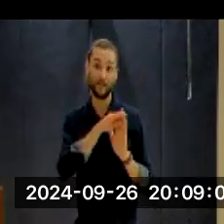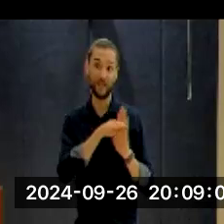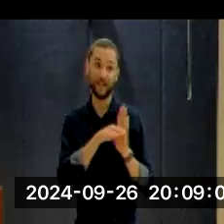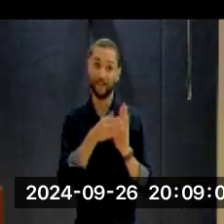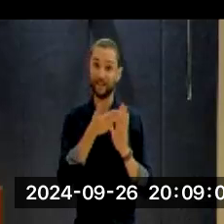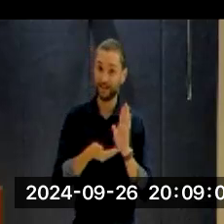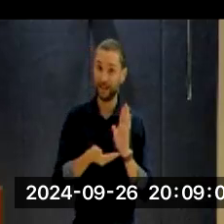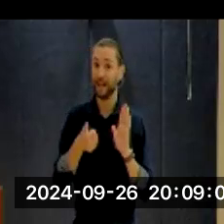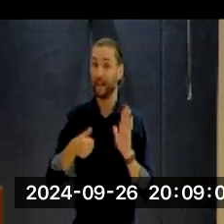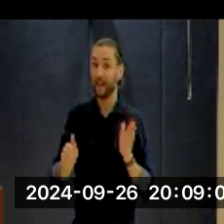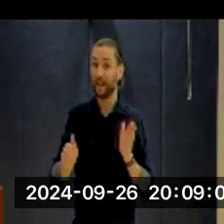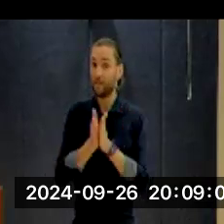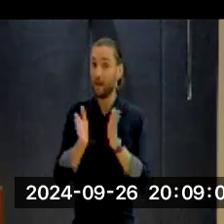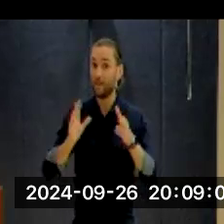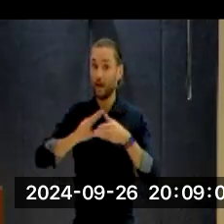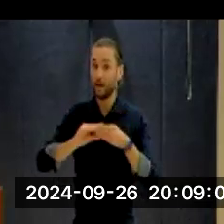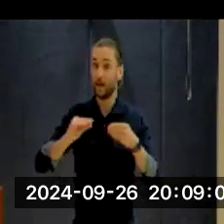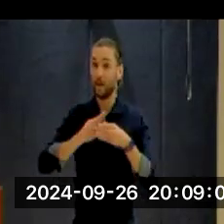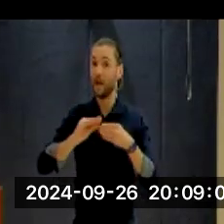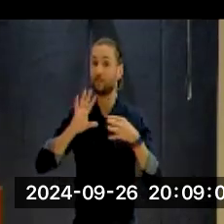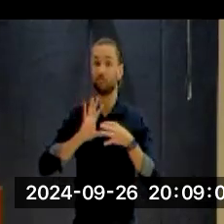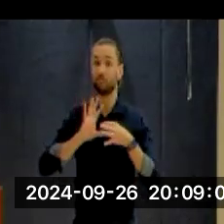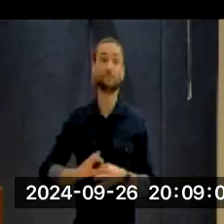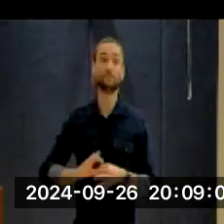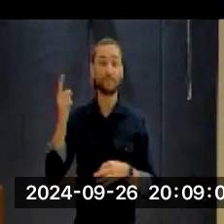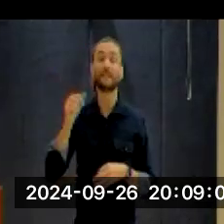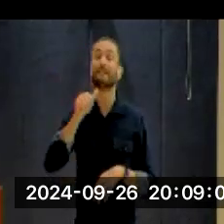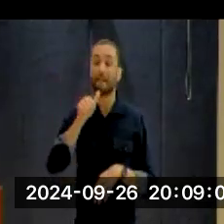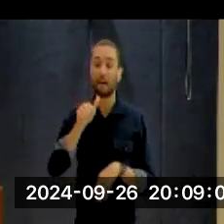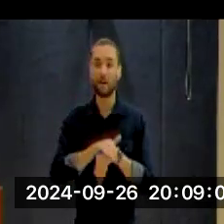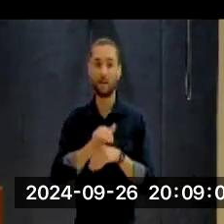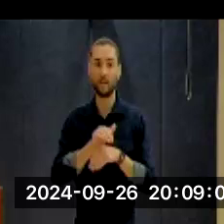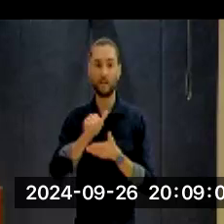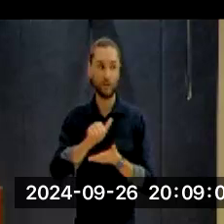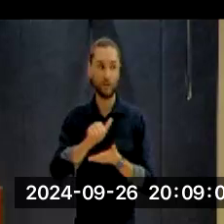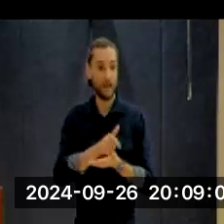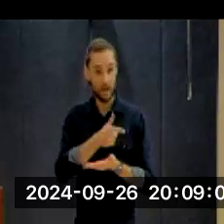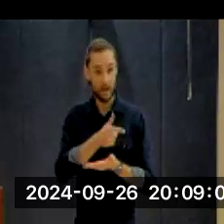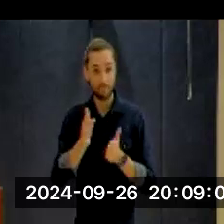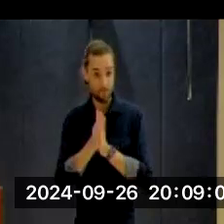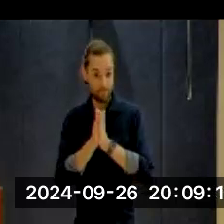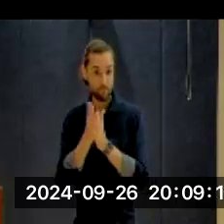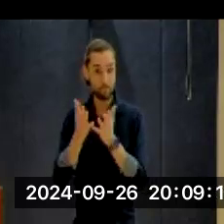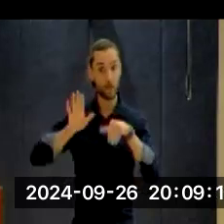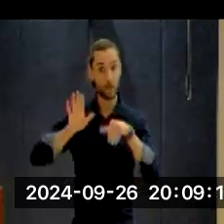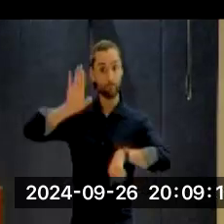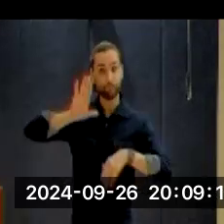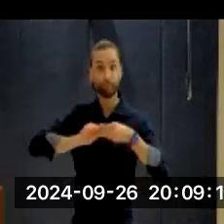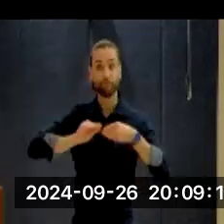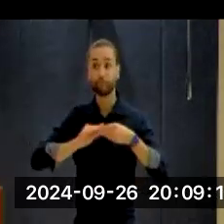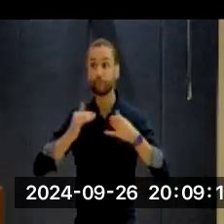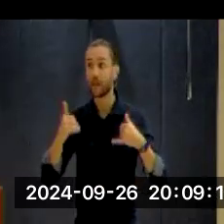any public comments on anything not on the agenda that somebody would like to say right now